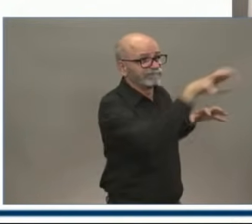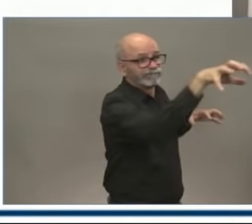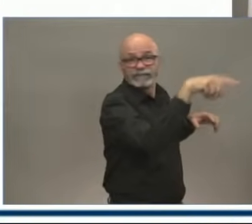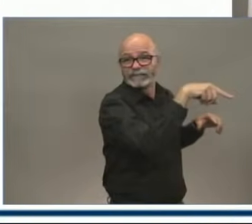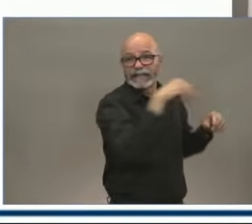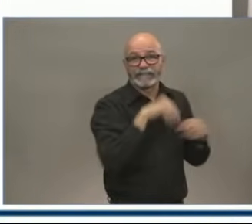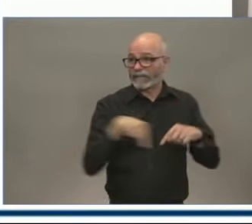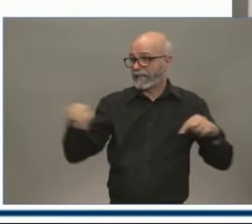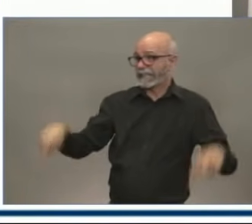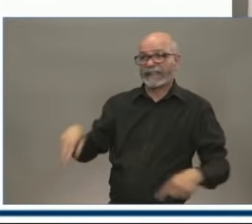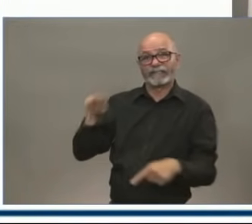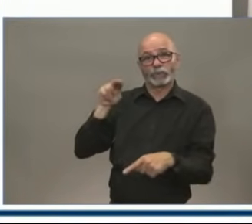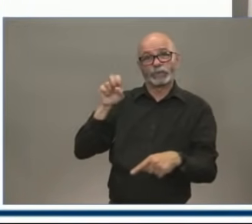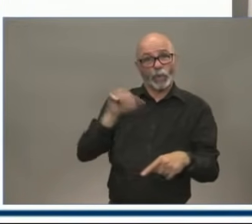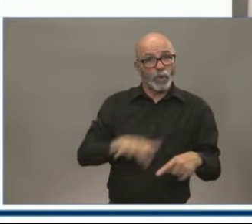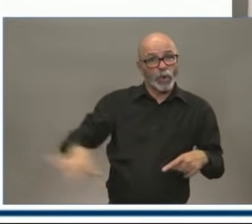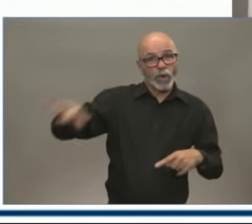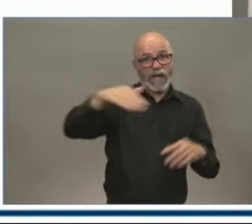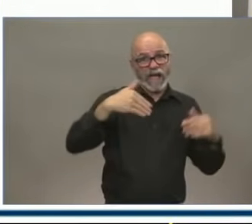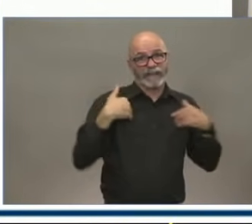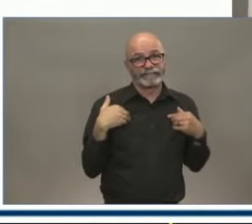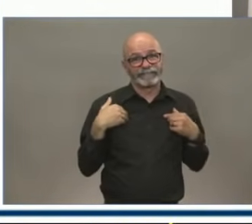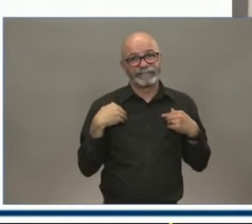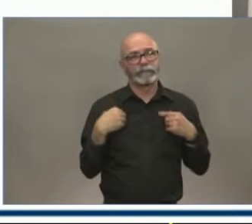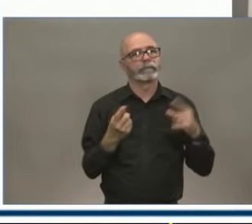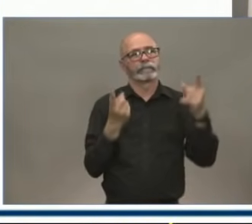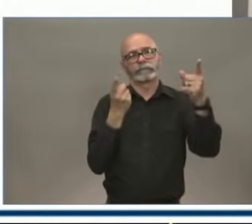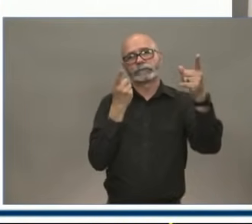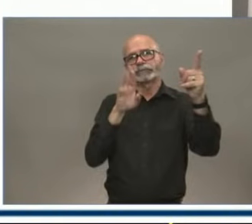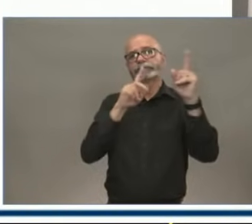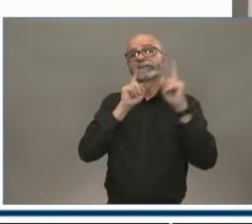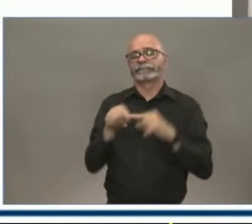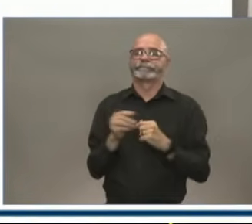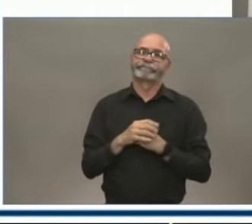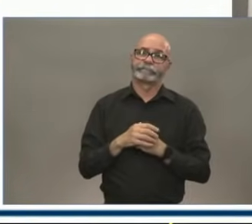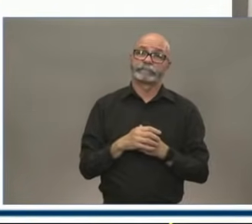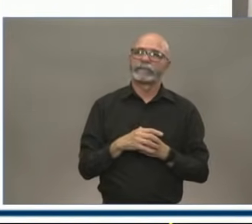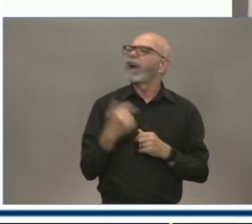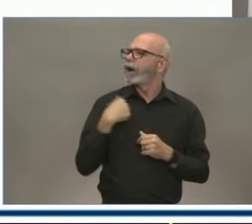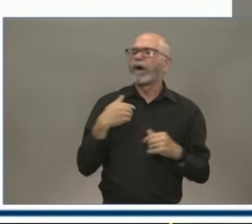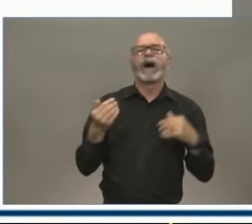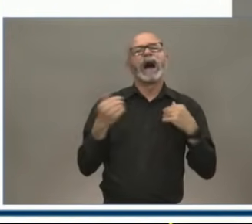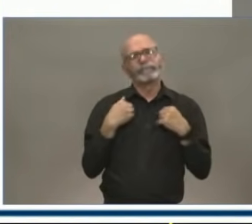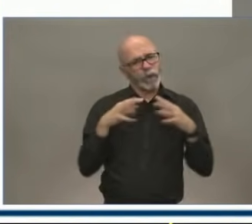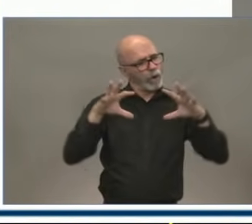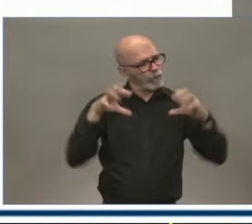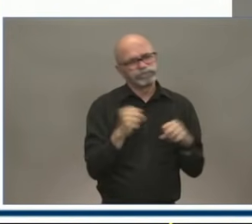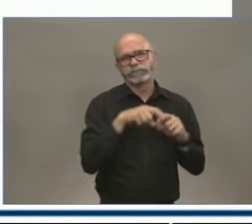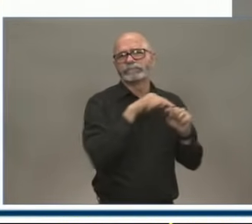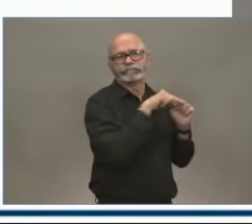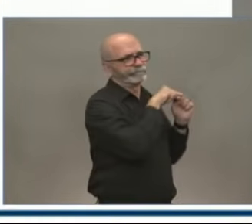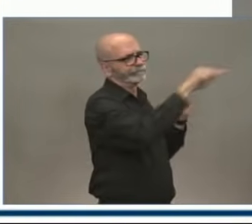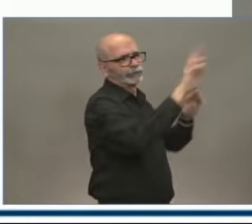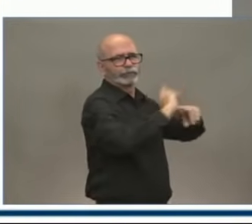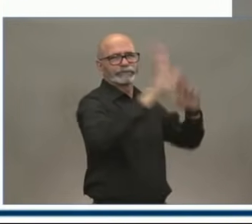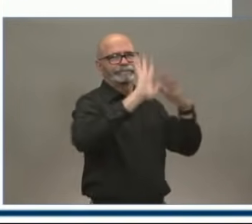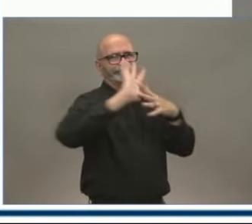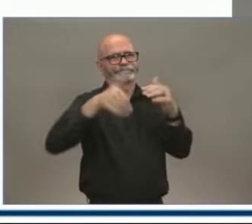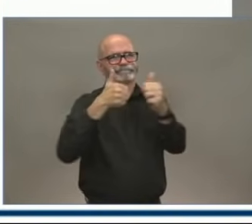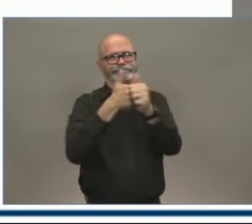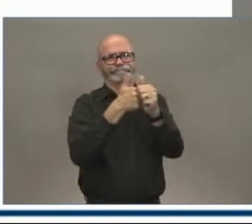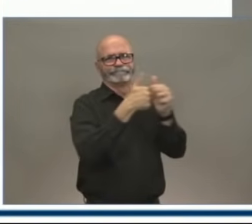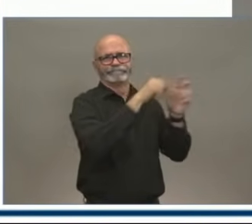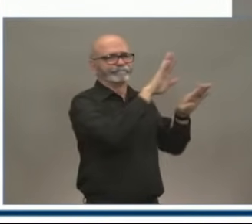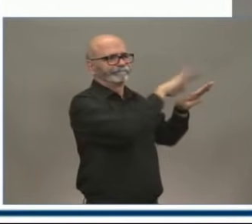get the ones we ordered in the first wave? That sort of thing. So we built a ventilator capacity. We have sustained that. Certainly the right folks in the